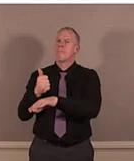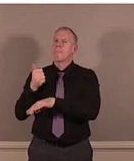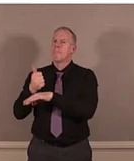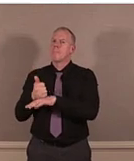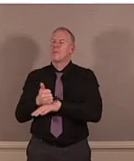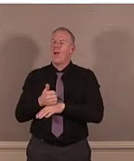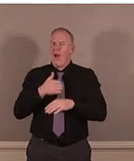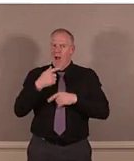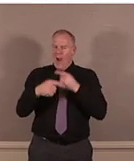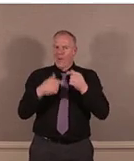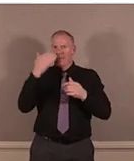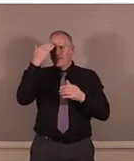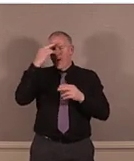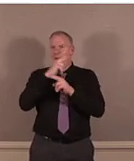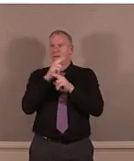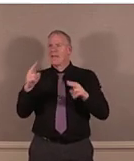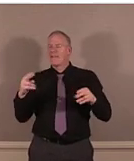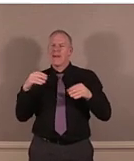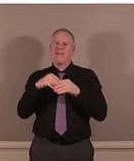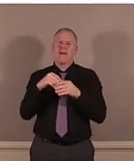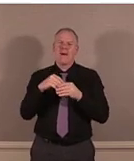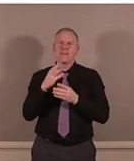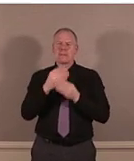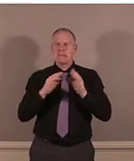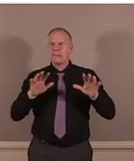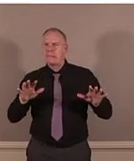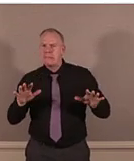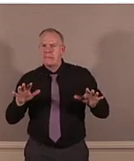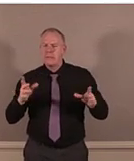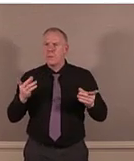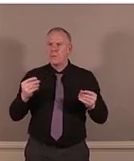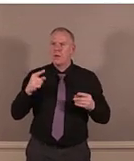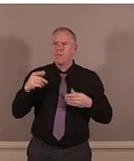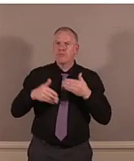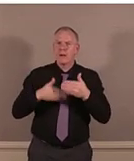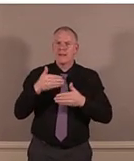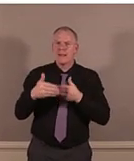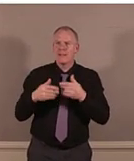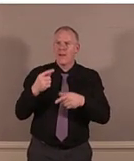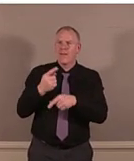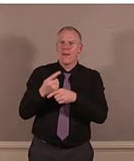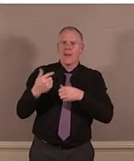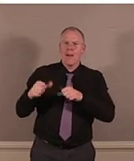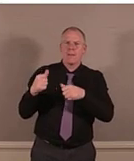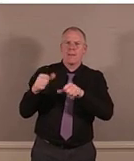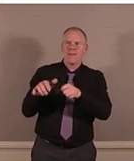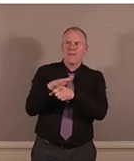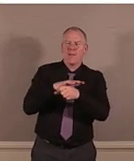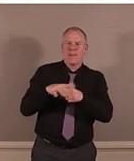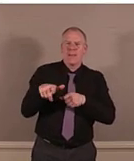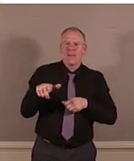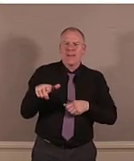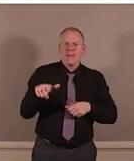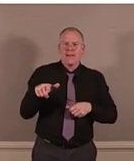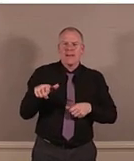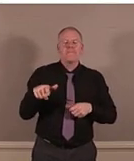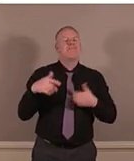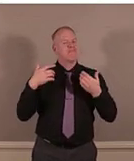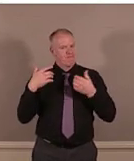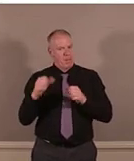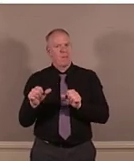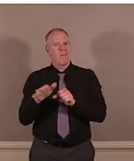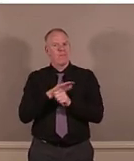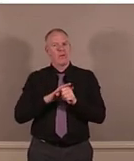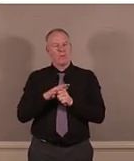involved in something or you're not called upon after a while that really the process has been implemented fully, and it certainly has been